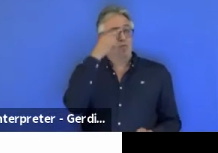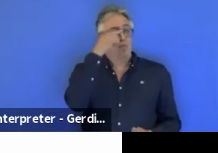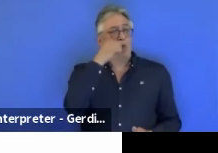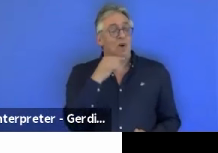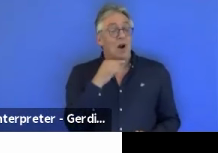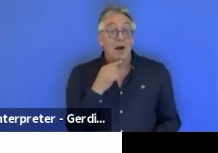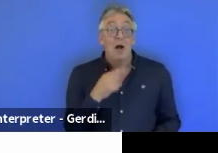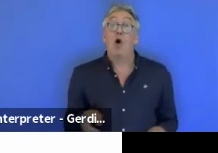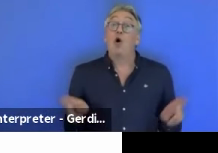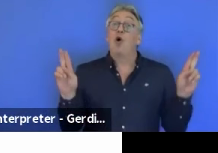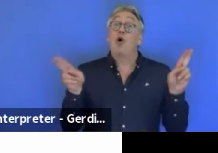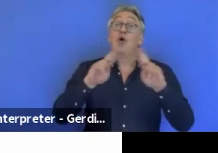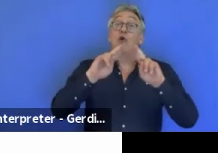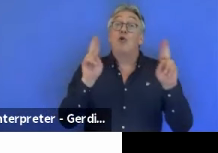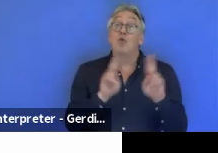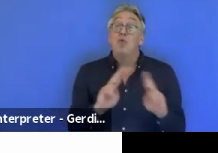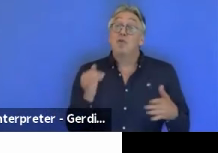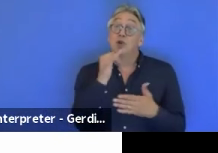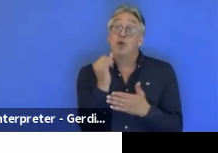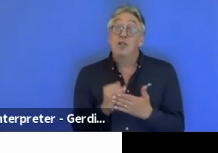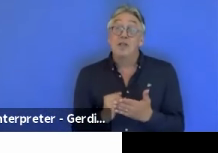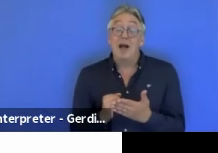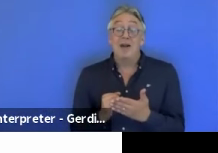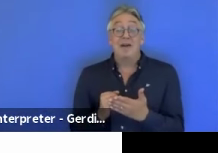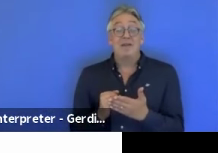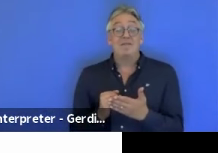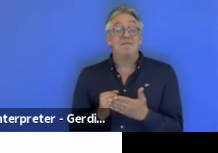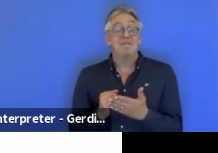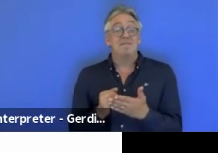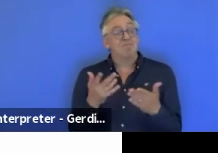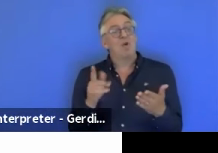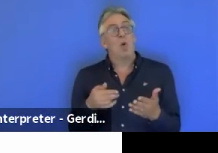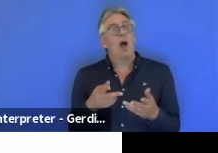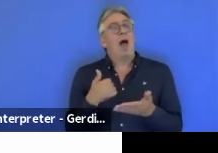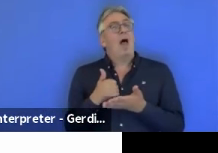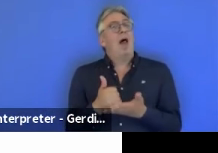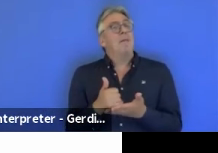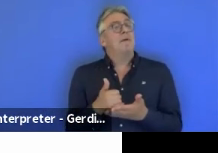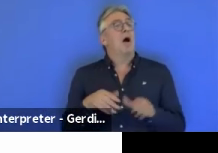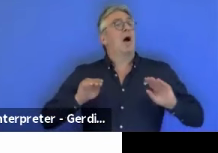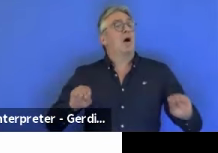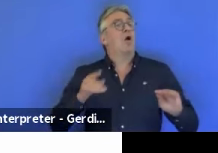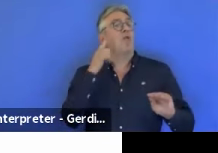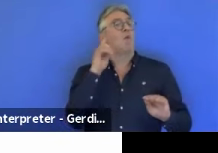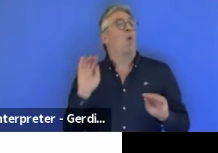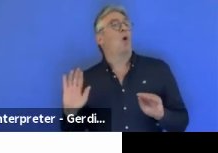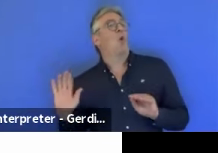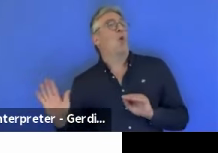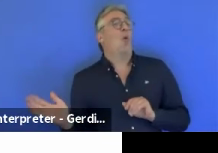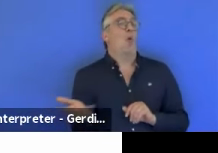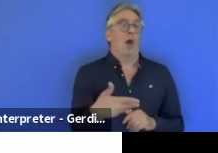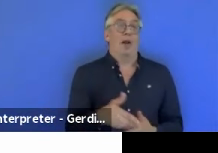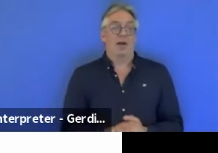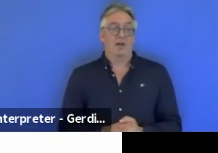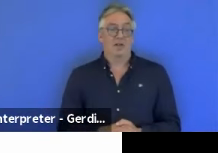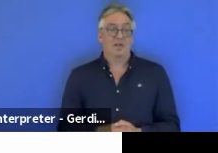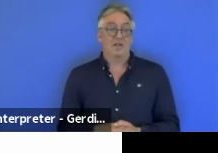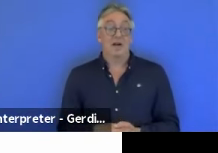is a framework for designing lessons for all. When it's implemented mindfully, it allows for